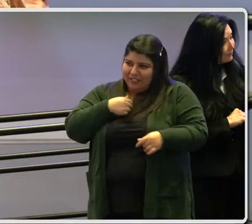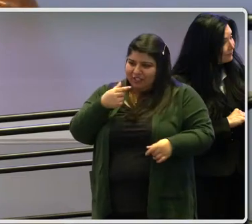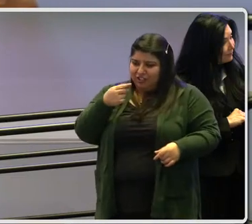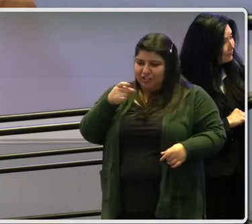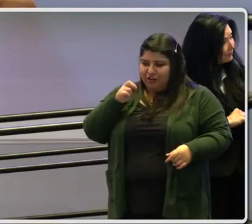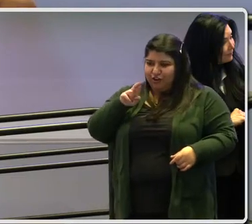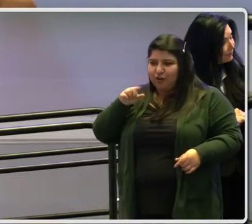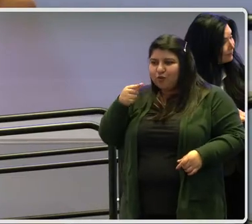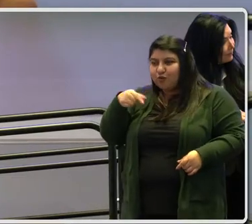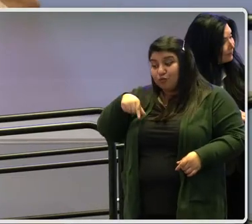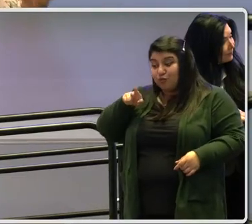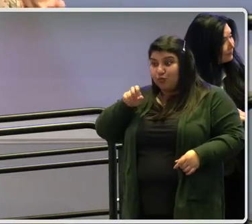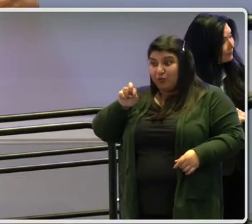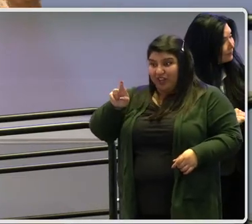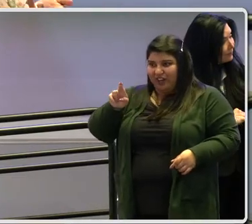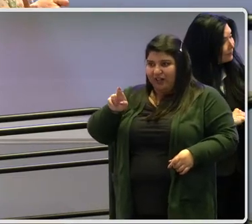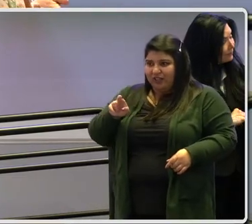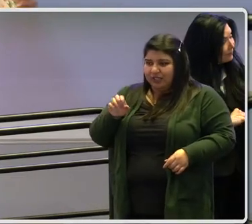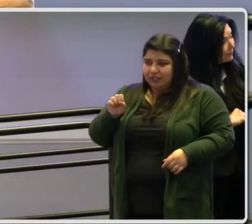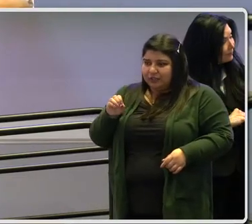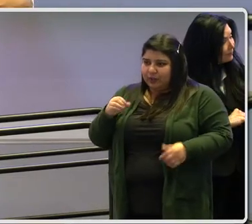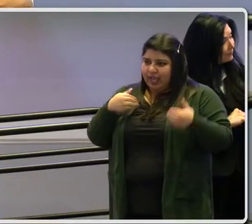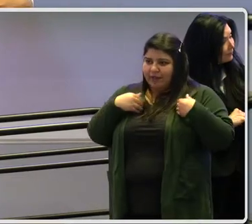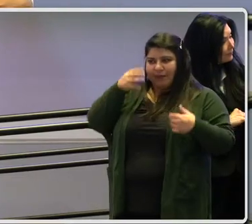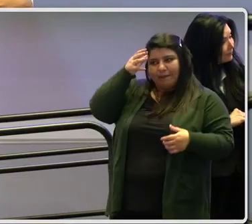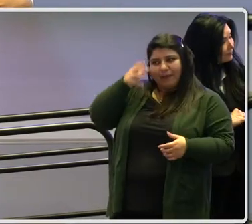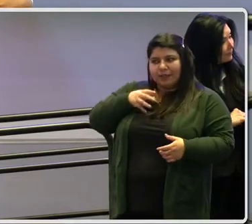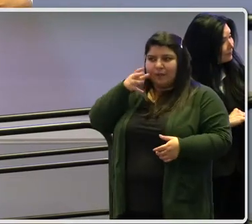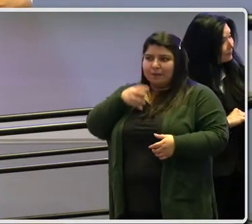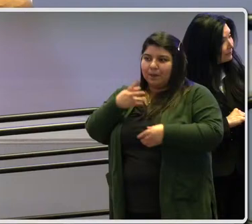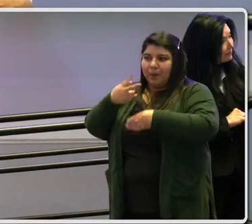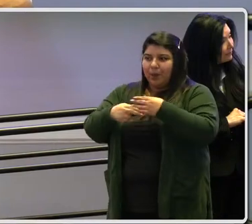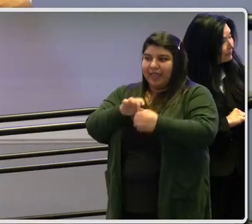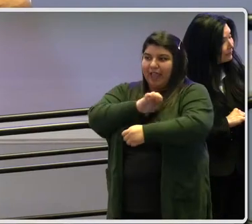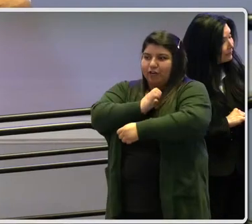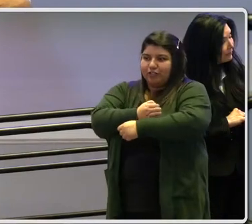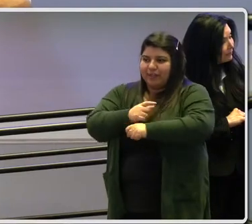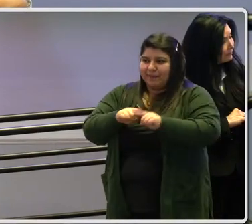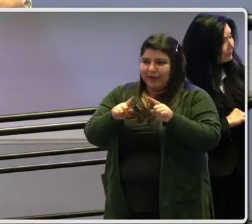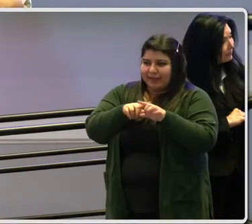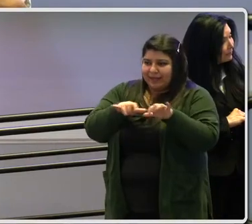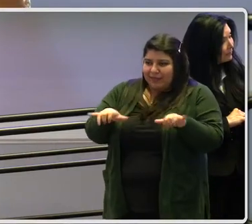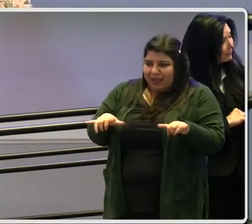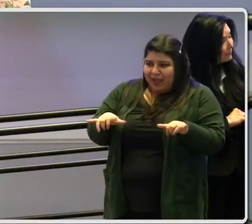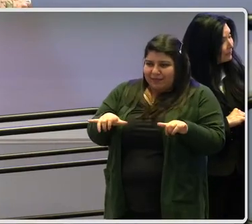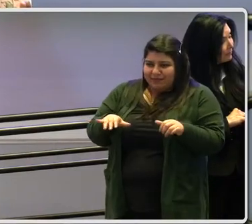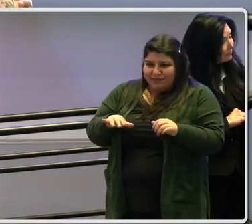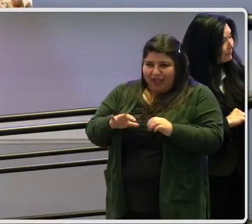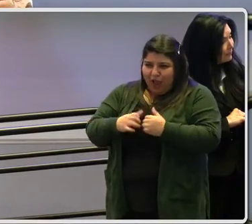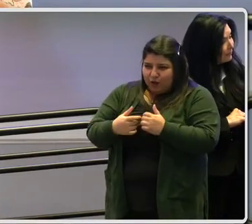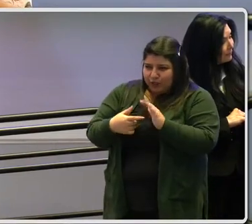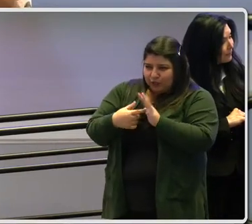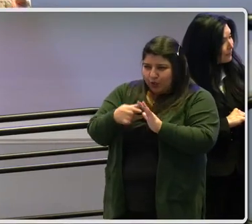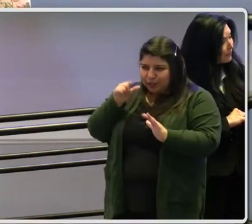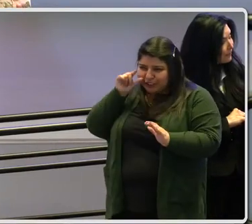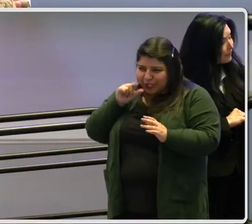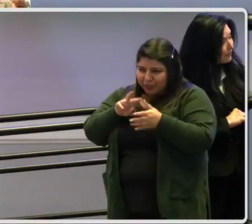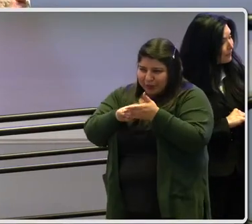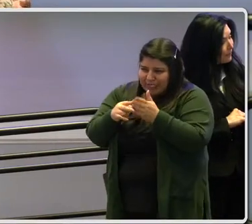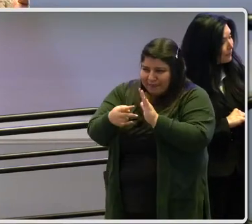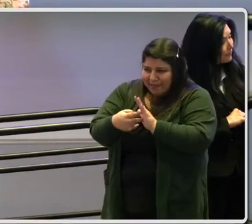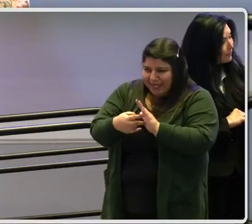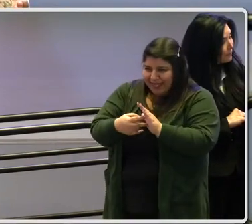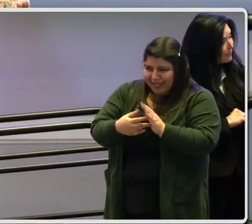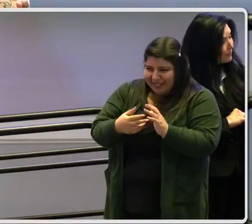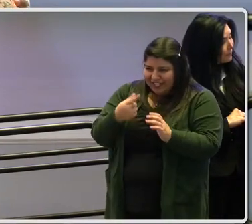genderqueer, and I guess you could say I have both masculine and feminine energy, but really thinking about, like, how do we define gender? How do we redefine, like,